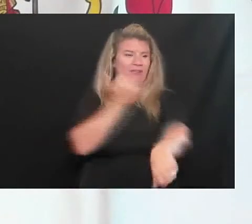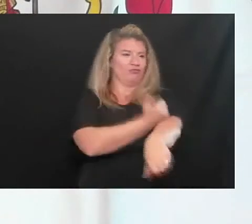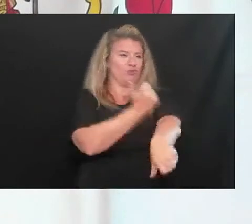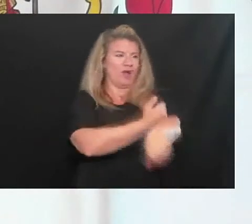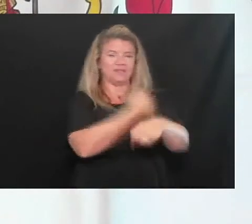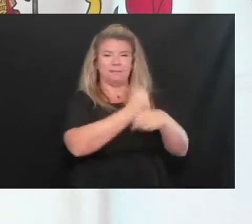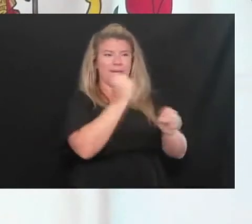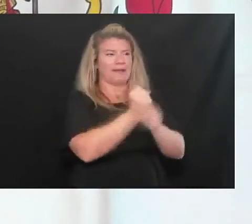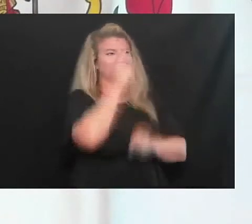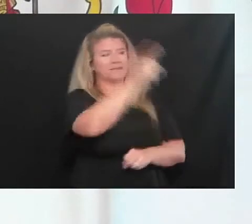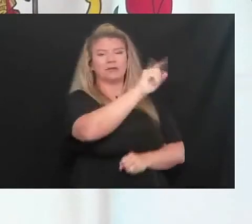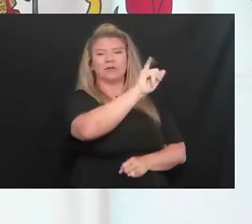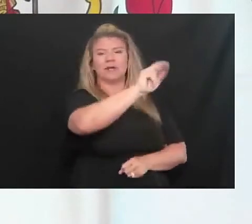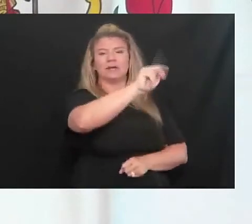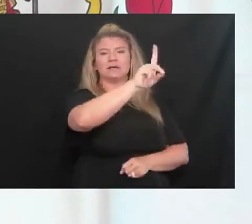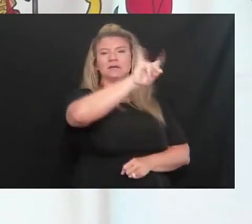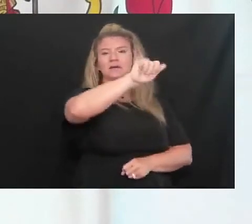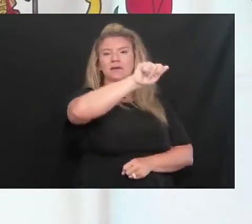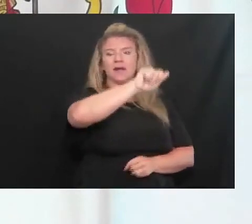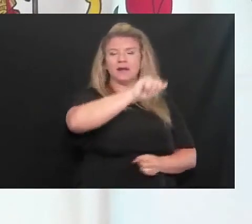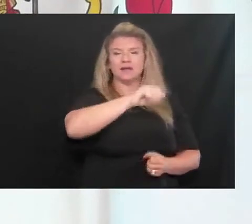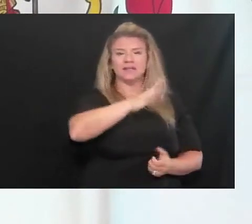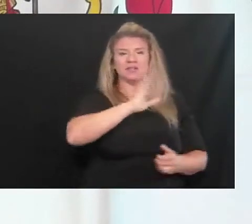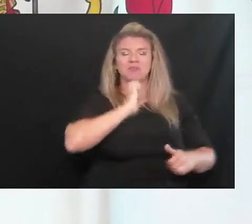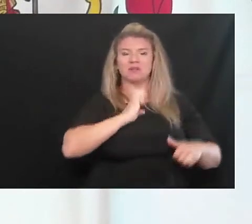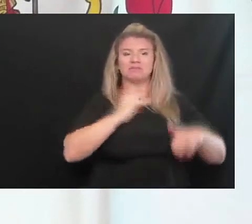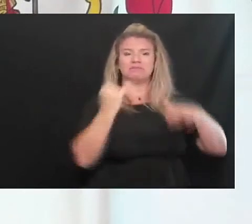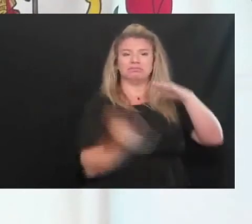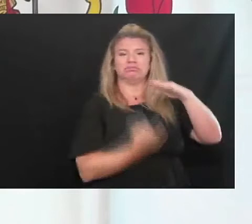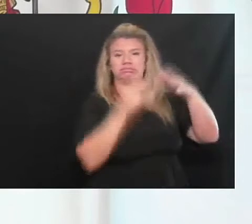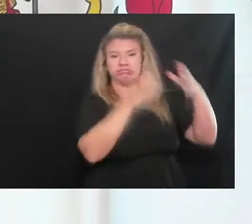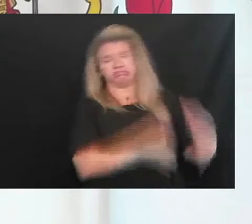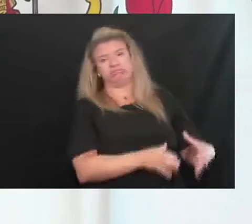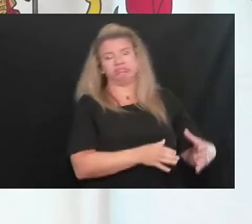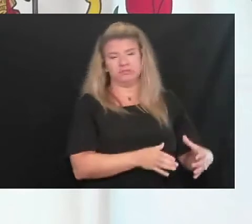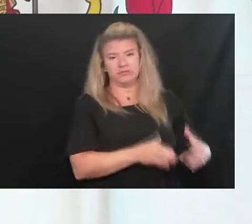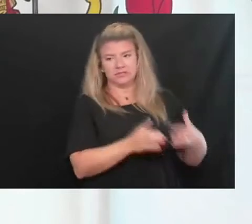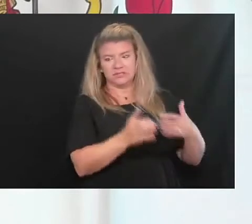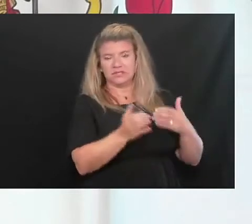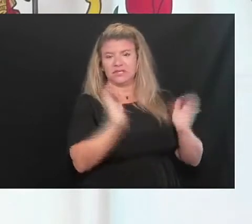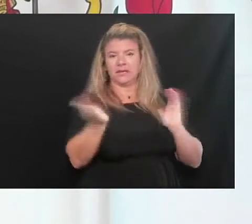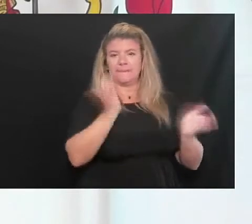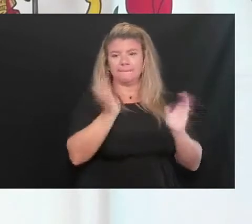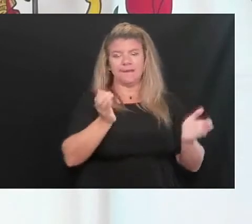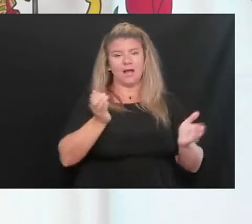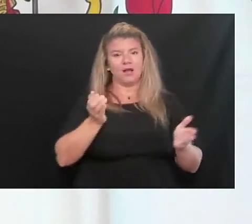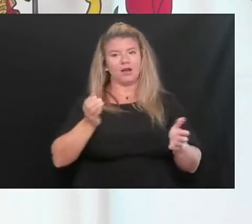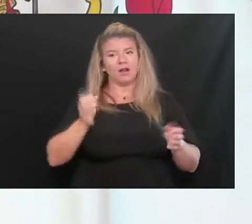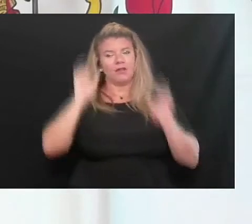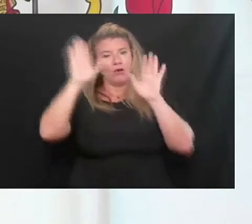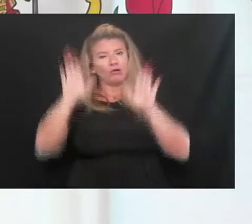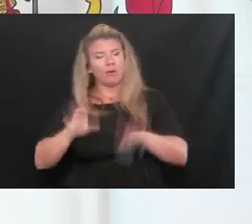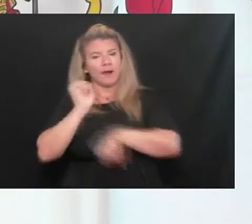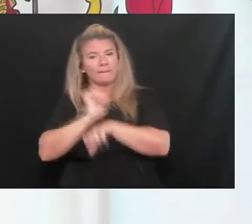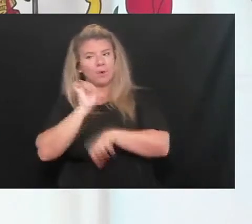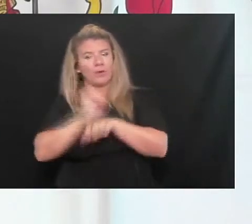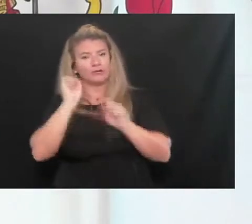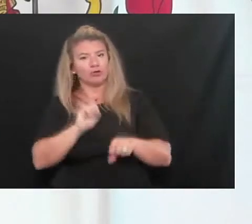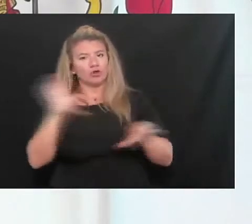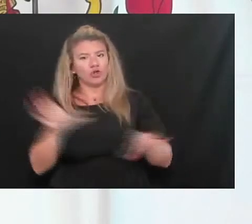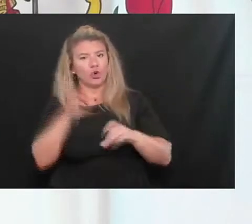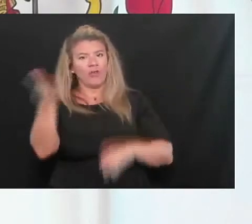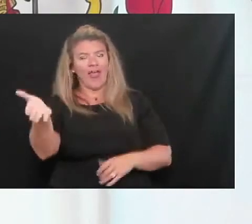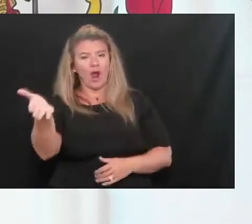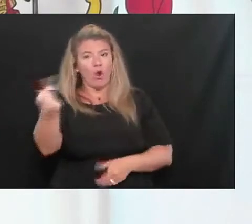and whatever it may be, and they may be inferior beyond belief, you know, to what those great employees were able to do